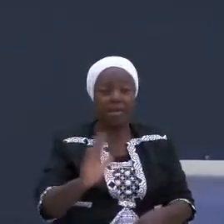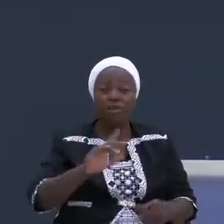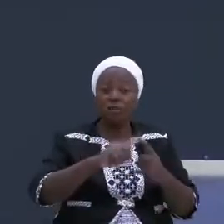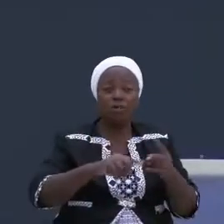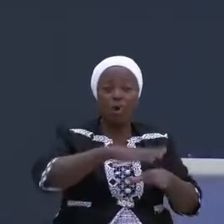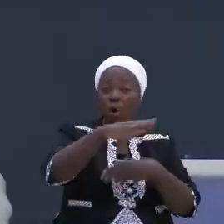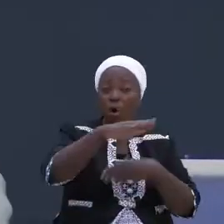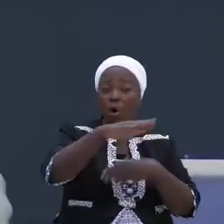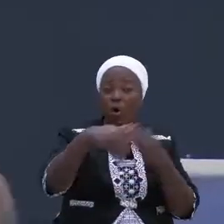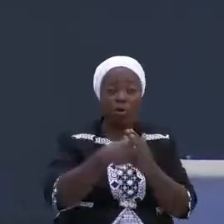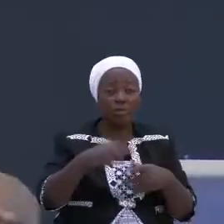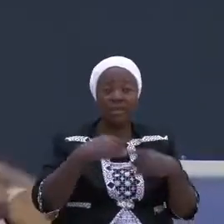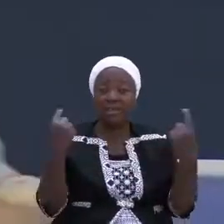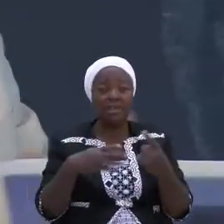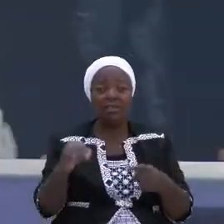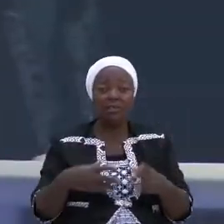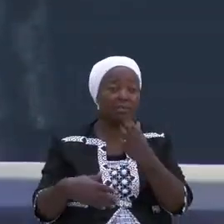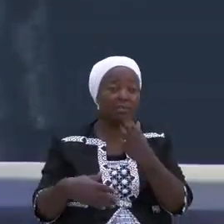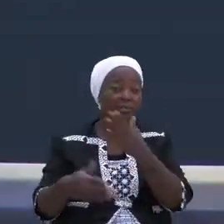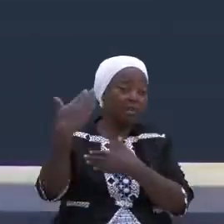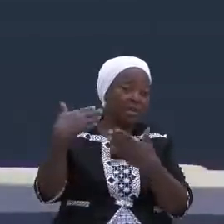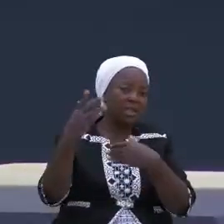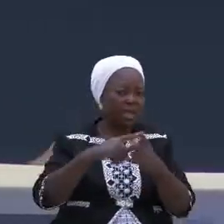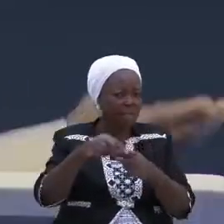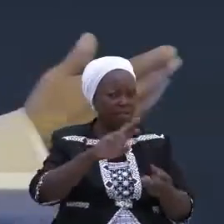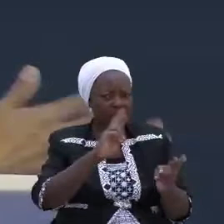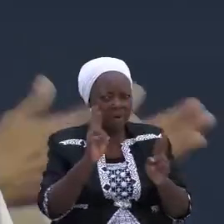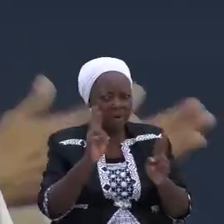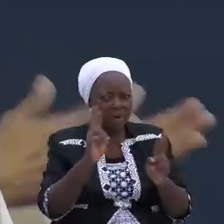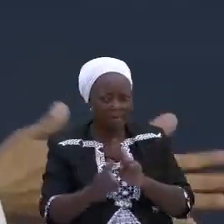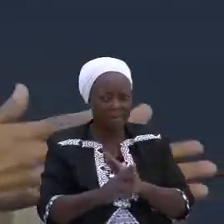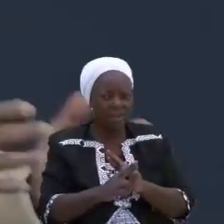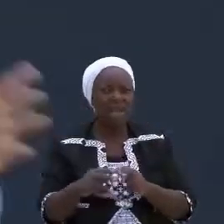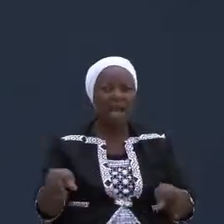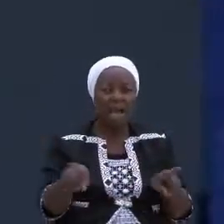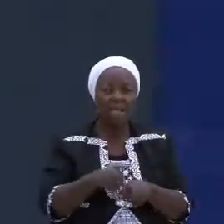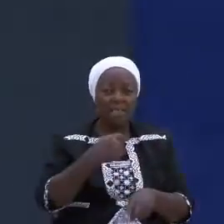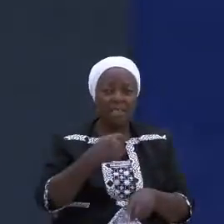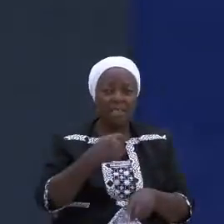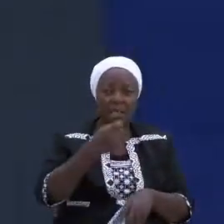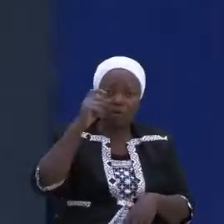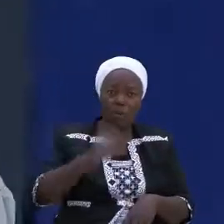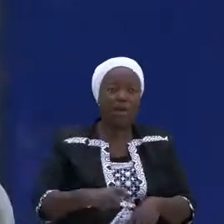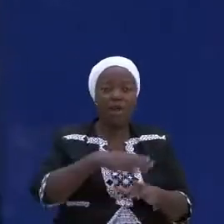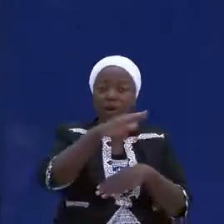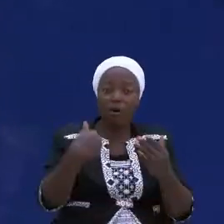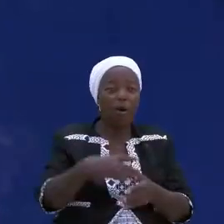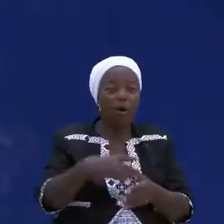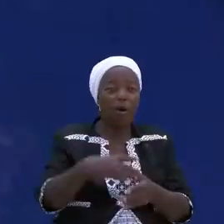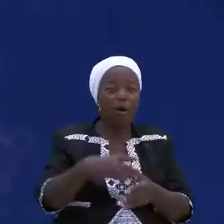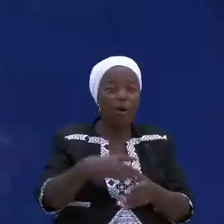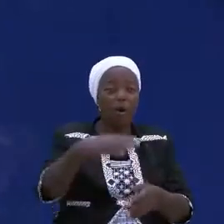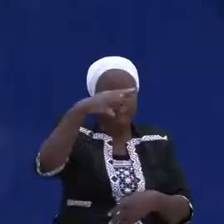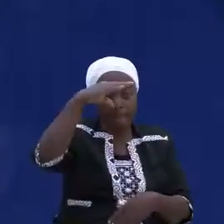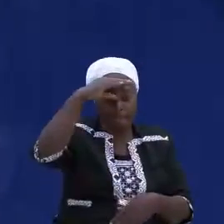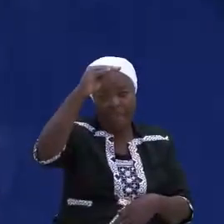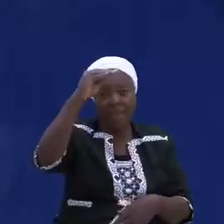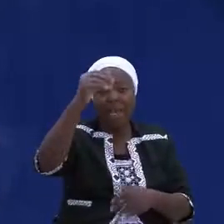the seeds of the past and your repeats as he has commanded all men